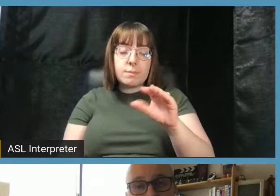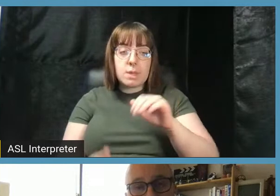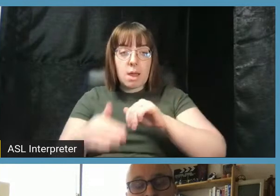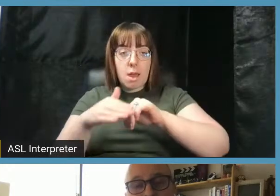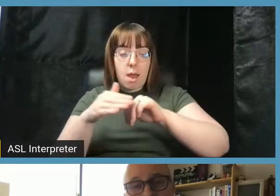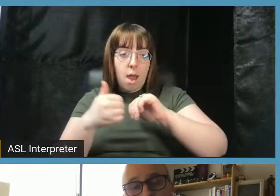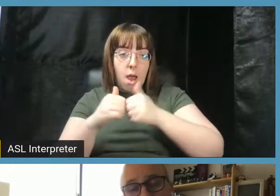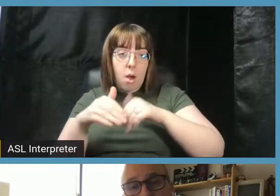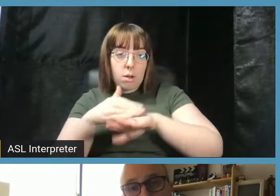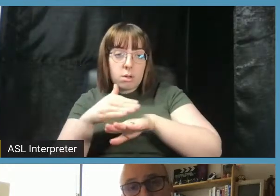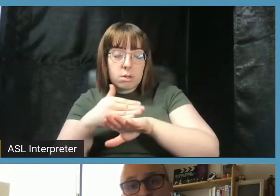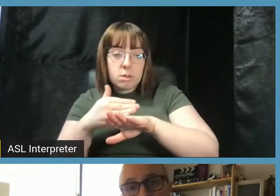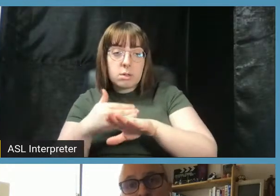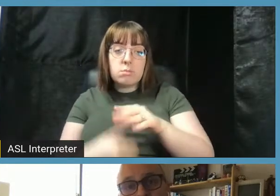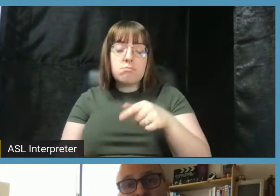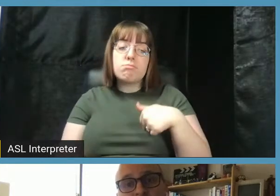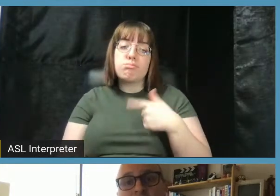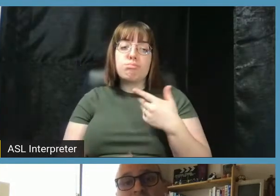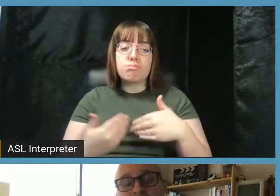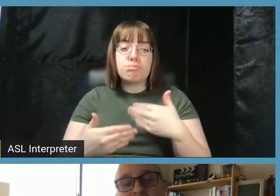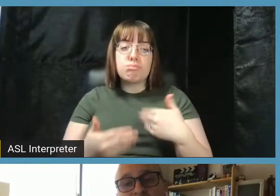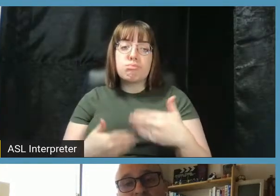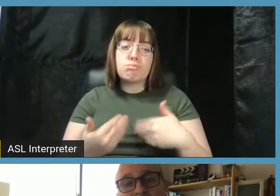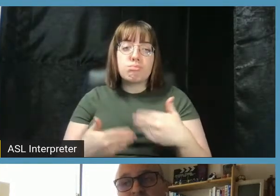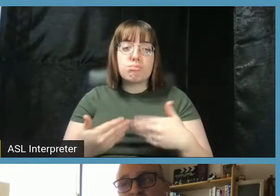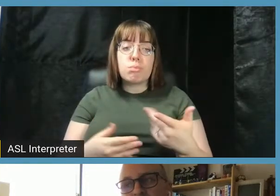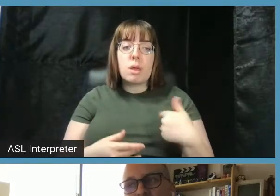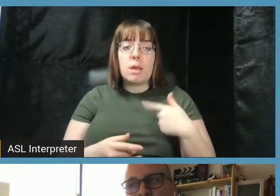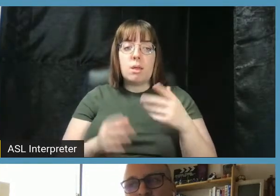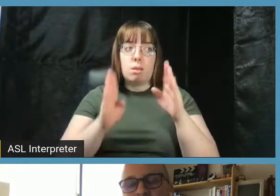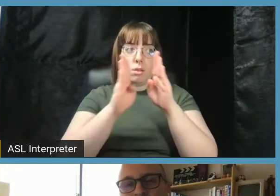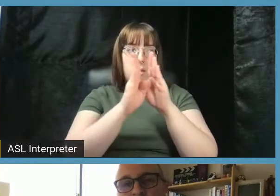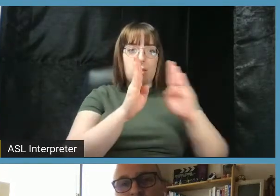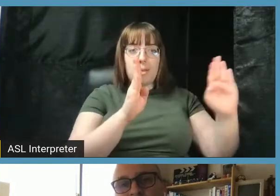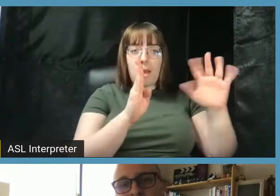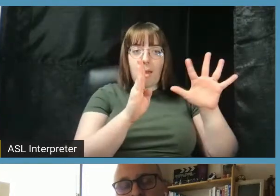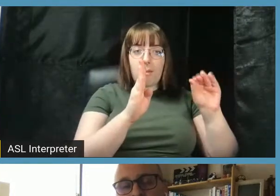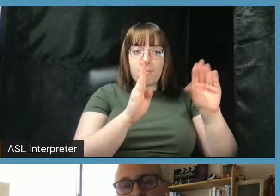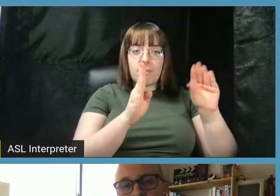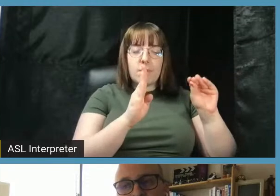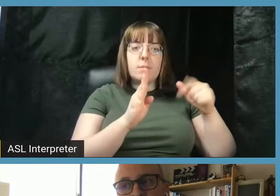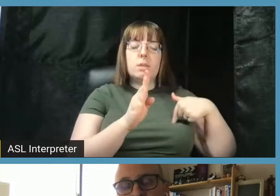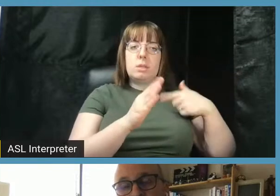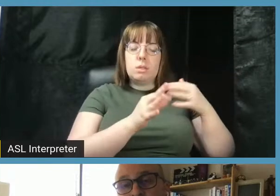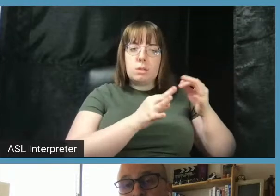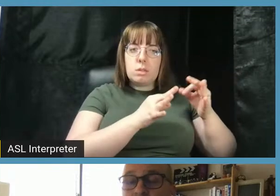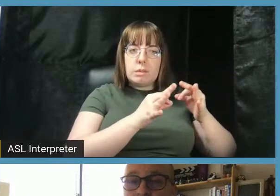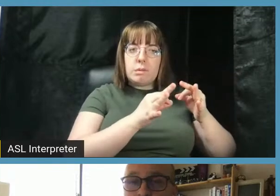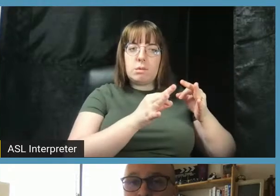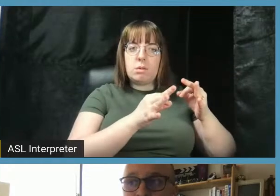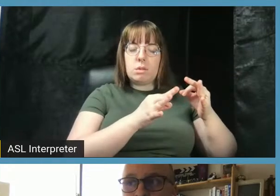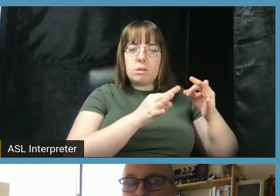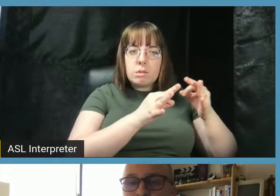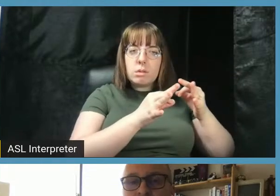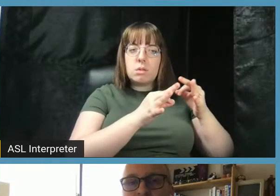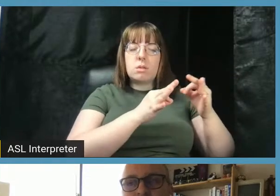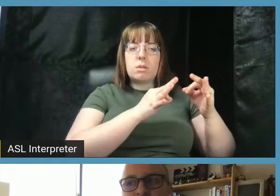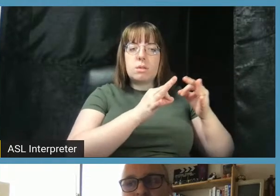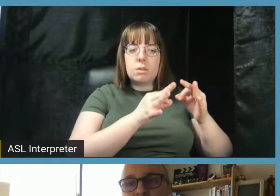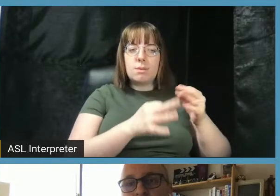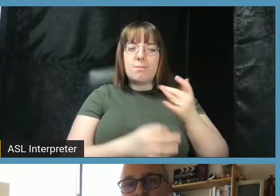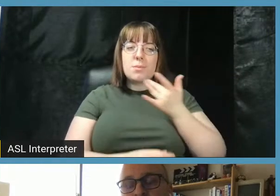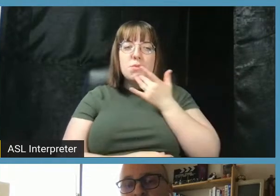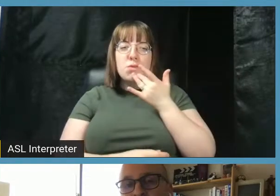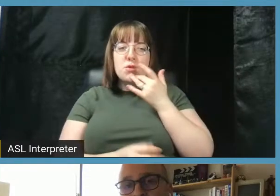accessible, and then spend some time chipping away at the remaining 50? I think that would be our preferred